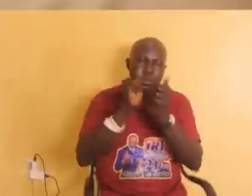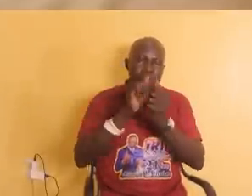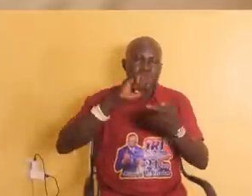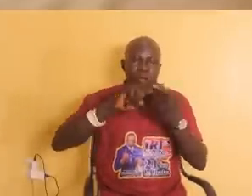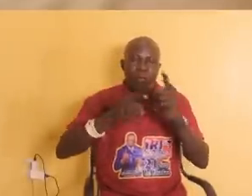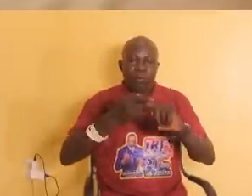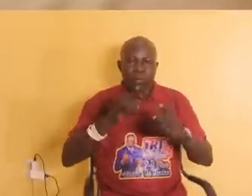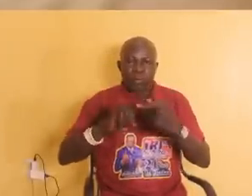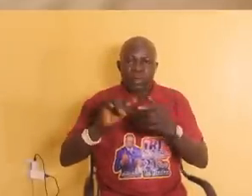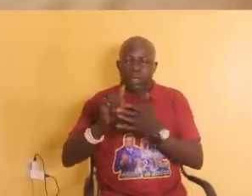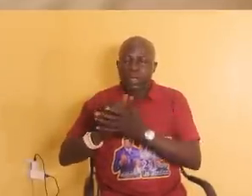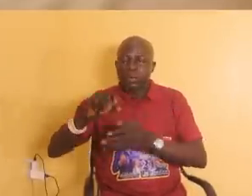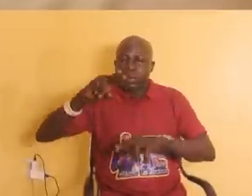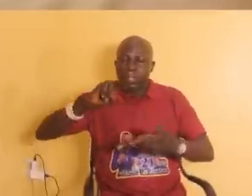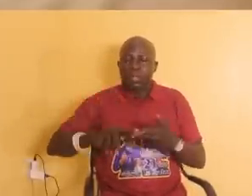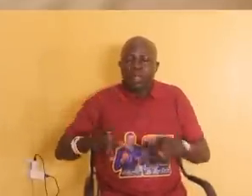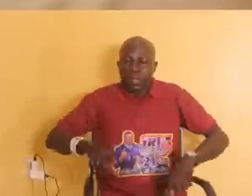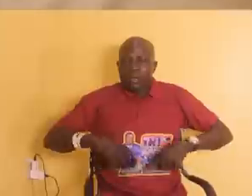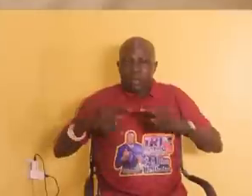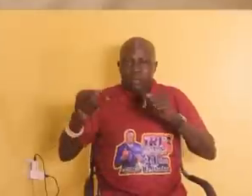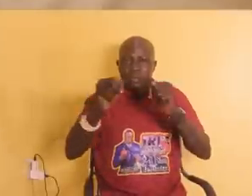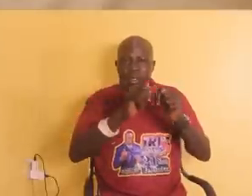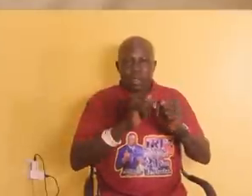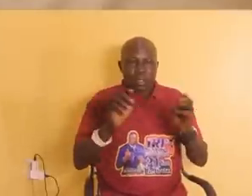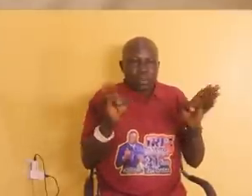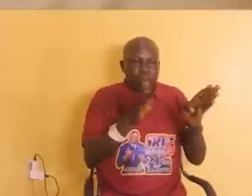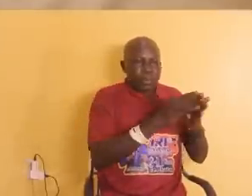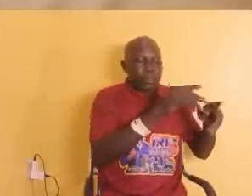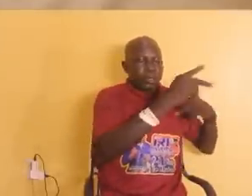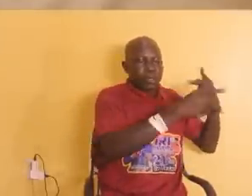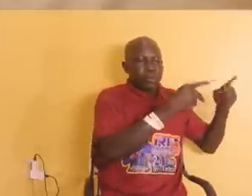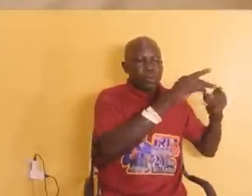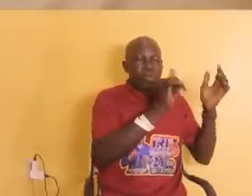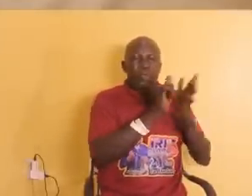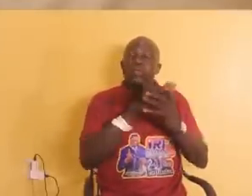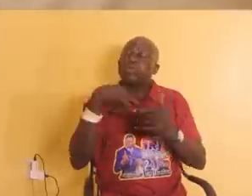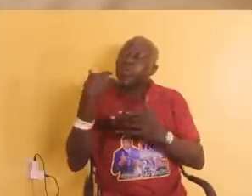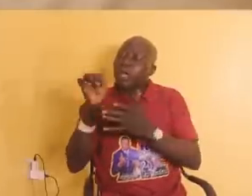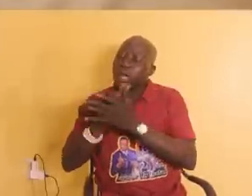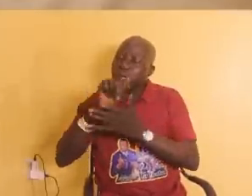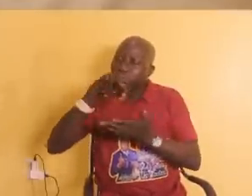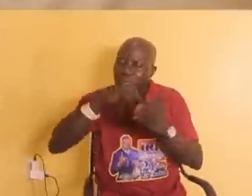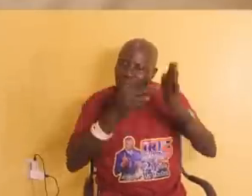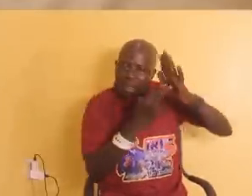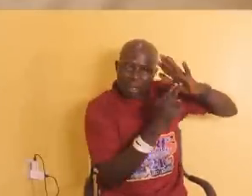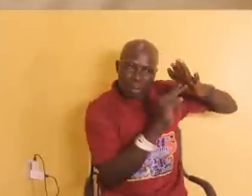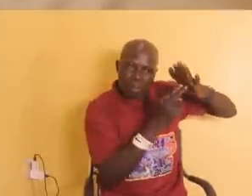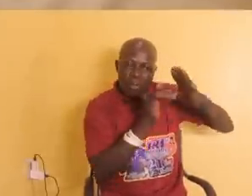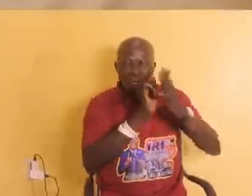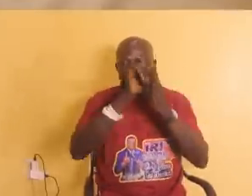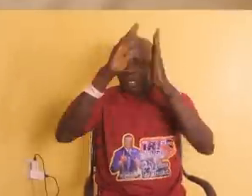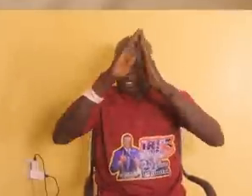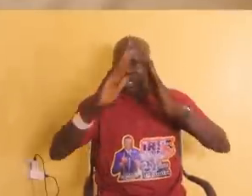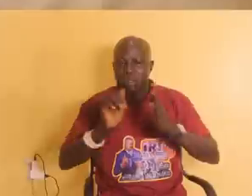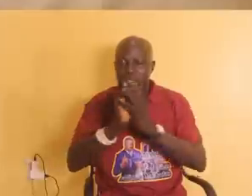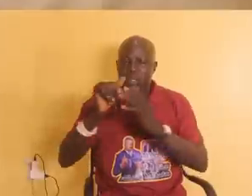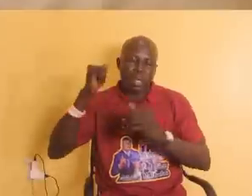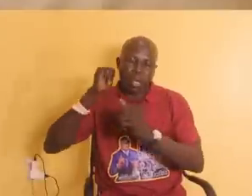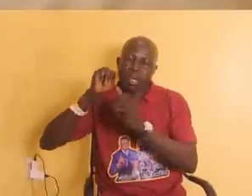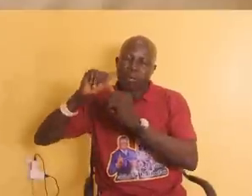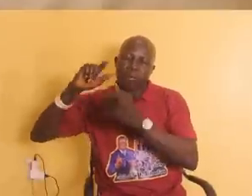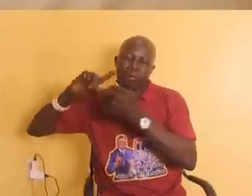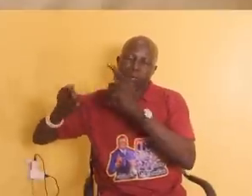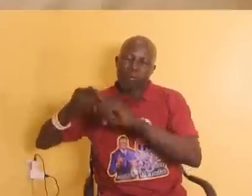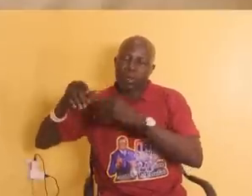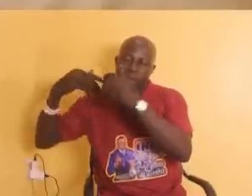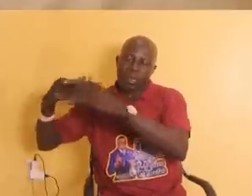She accommodates in the dream. She now met a prophet who told her that she needs repair, but her friend left her behind, in